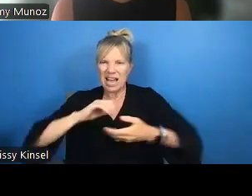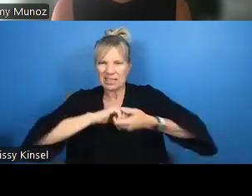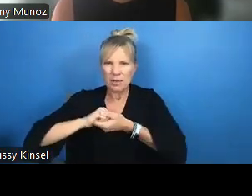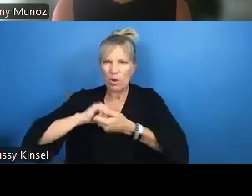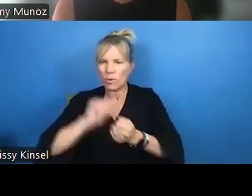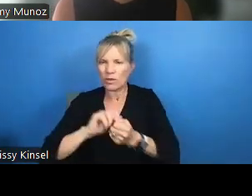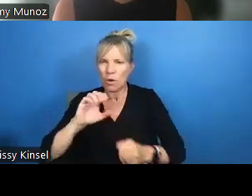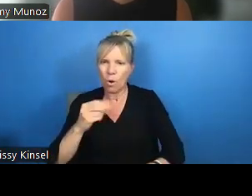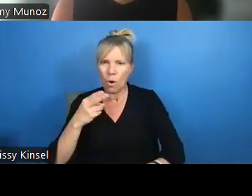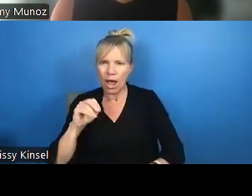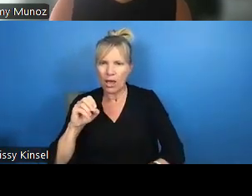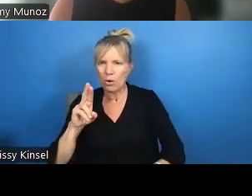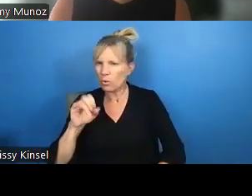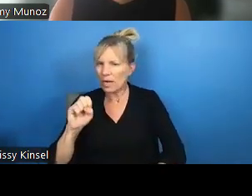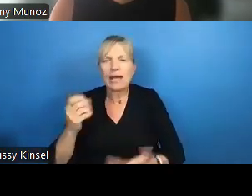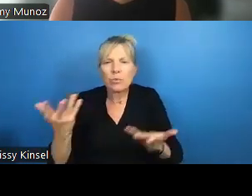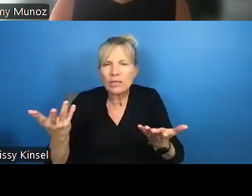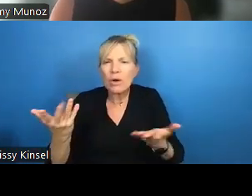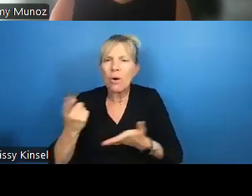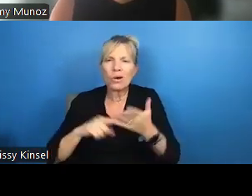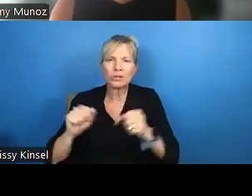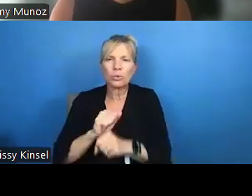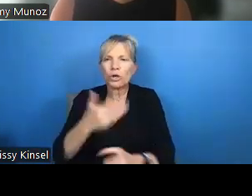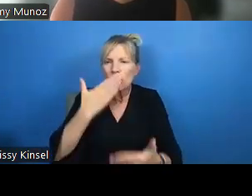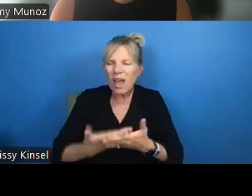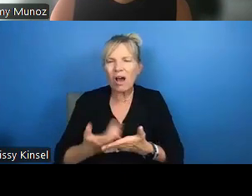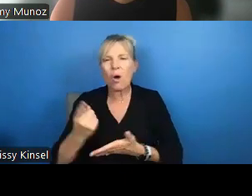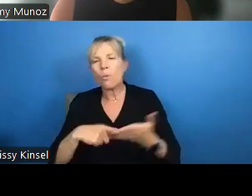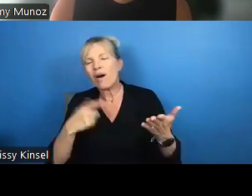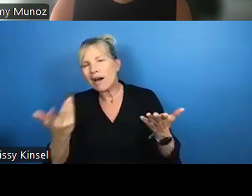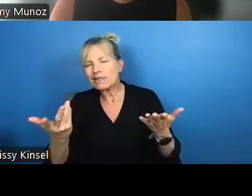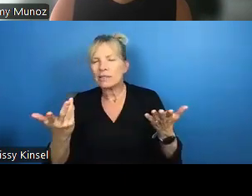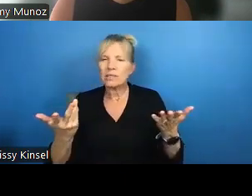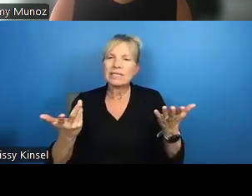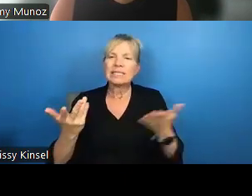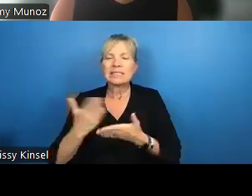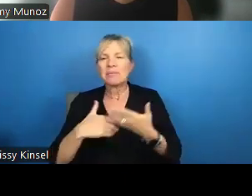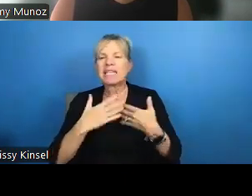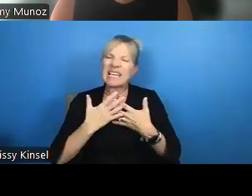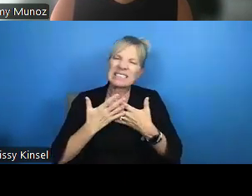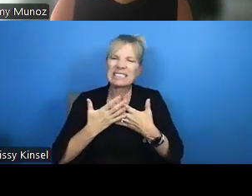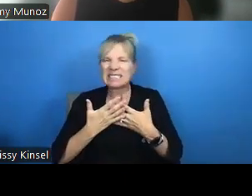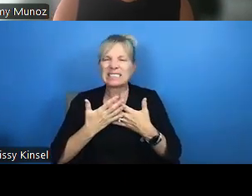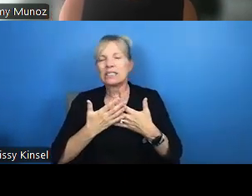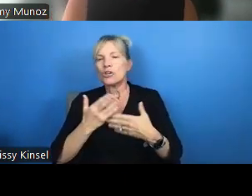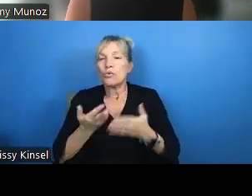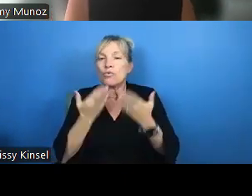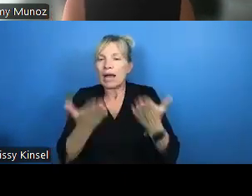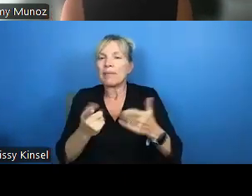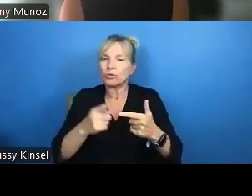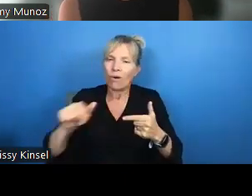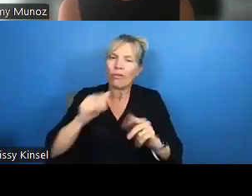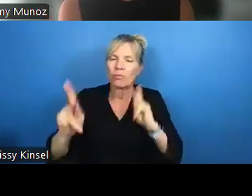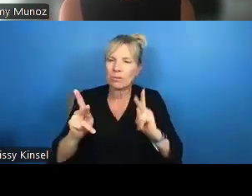with Ohio Rise? What has worked well? What are some of the push points that you would recommend to